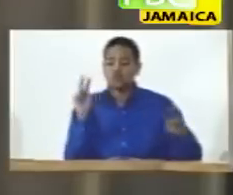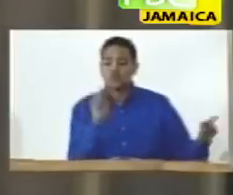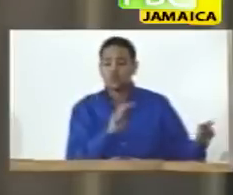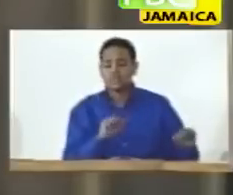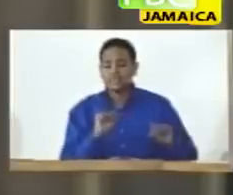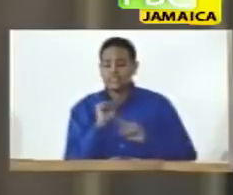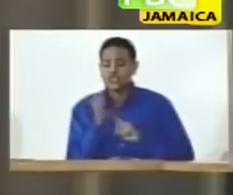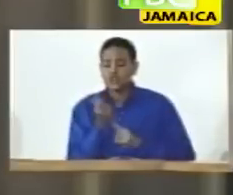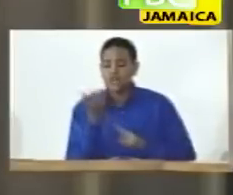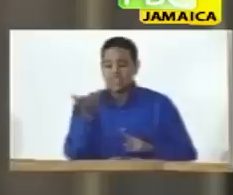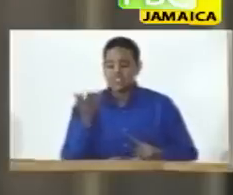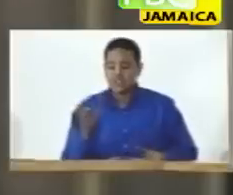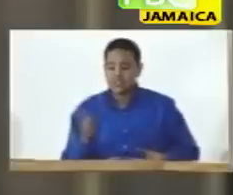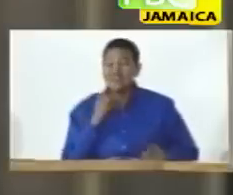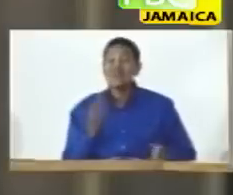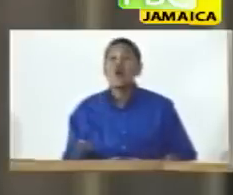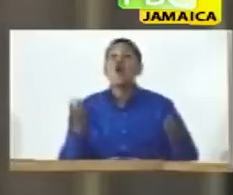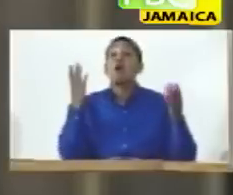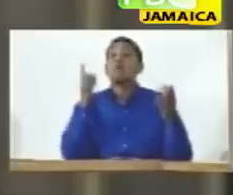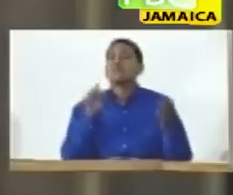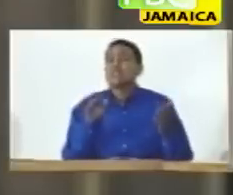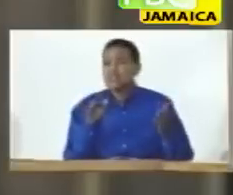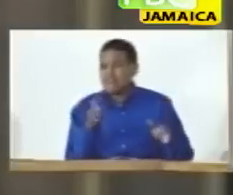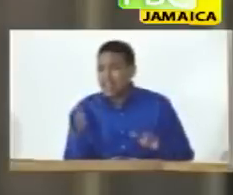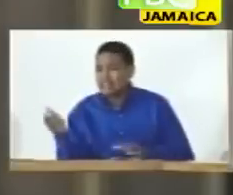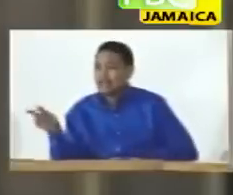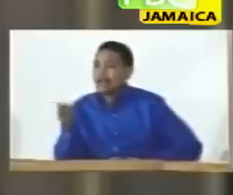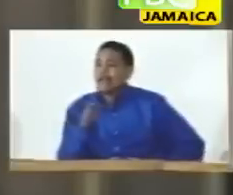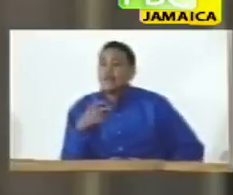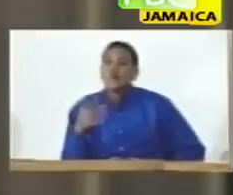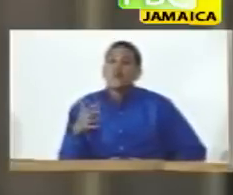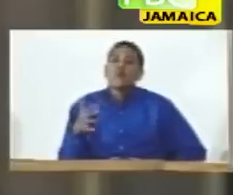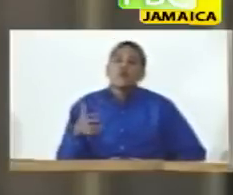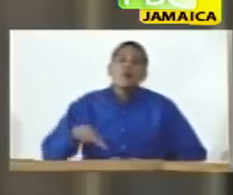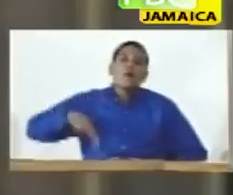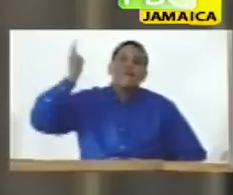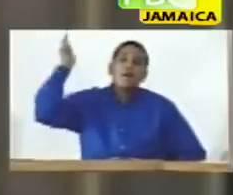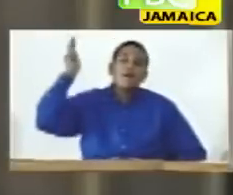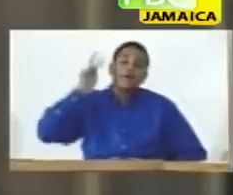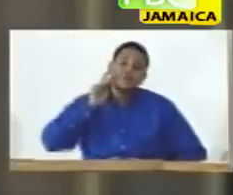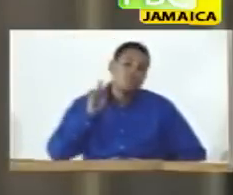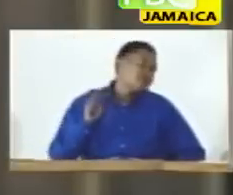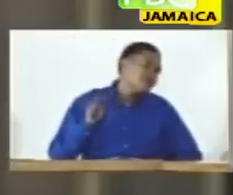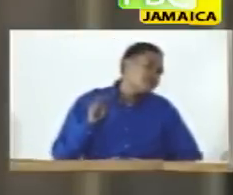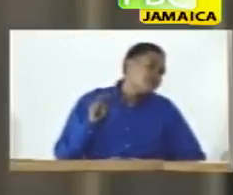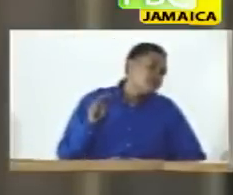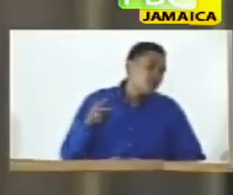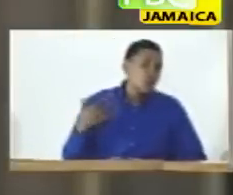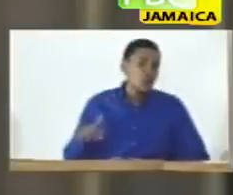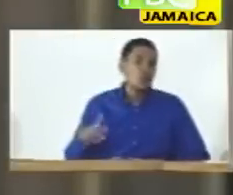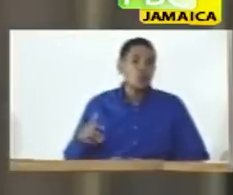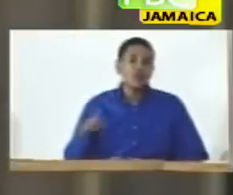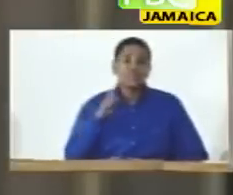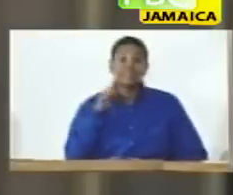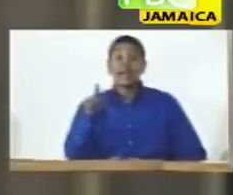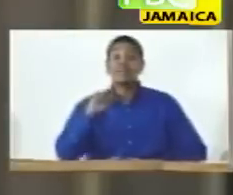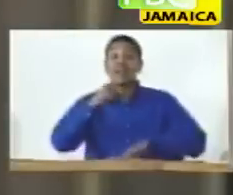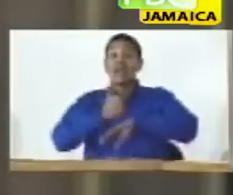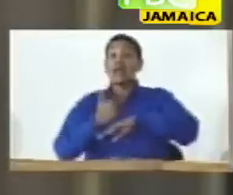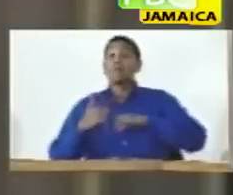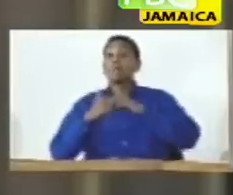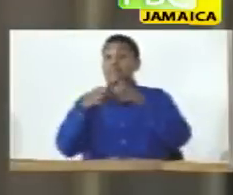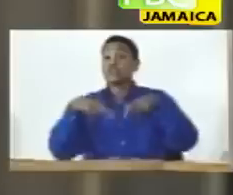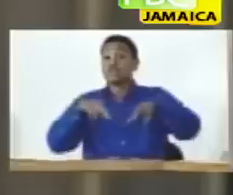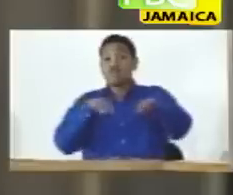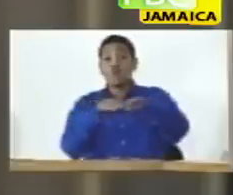situation, the number of fatalities is at an alarming level. The implementation of the Road